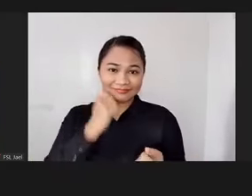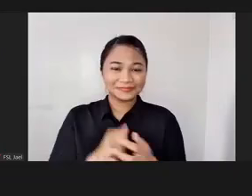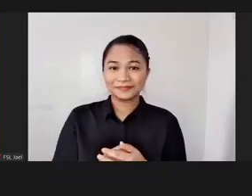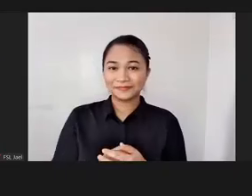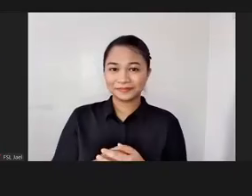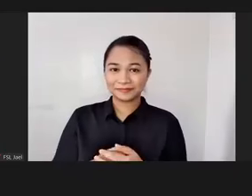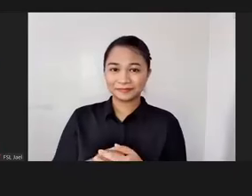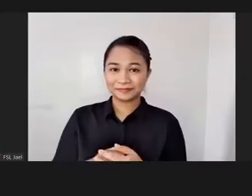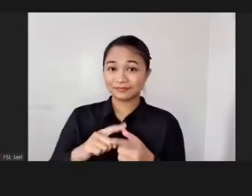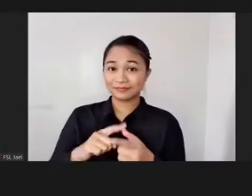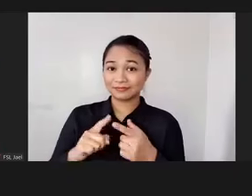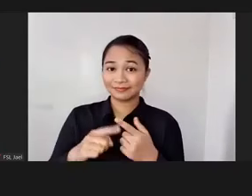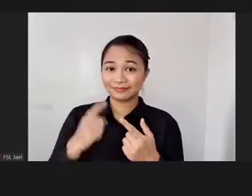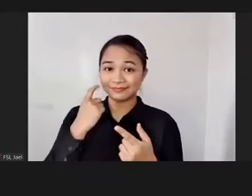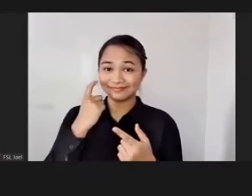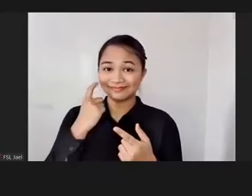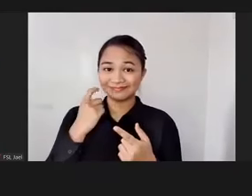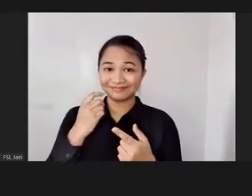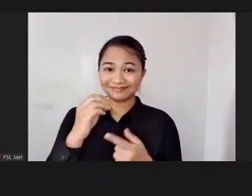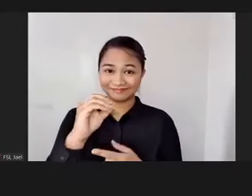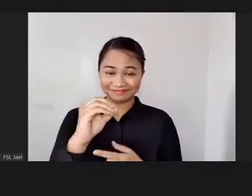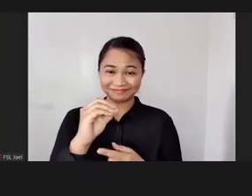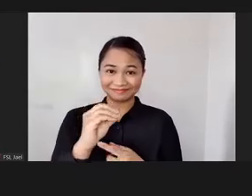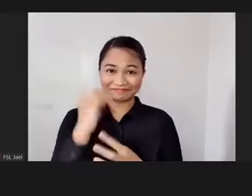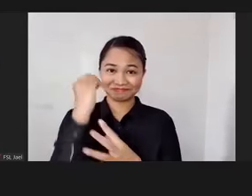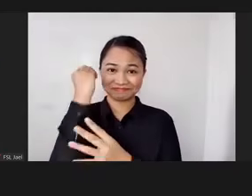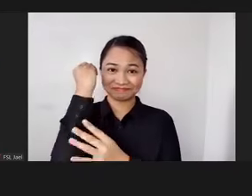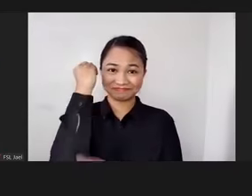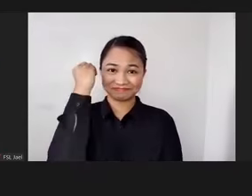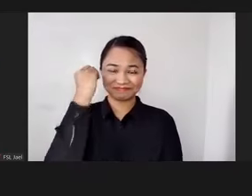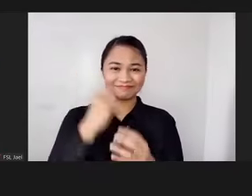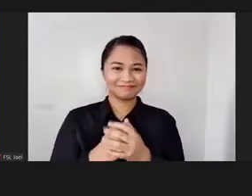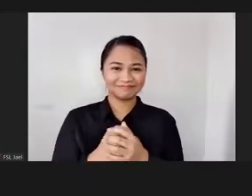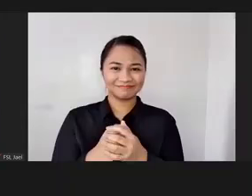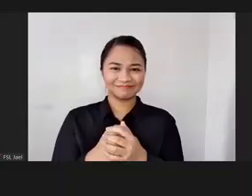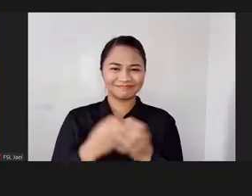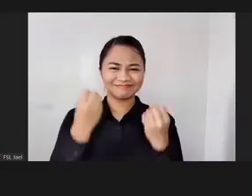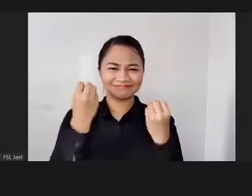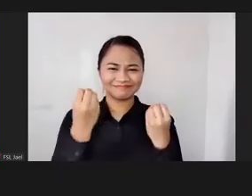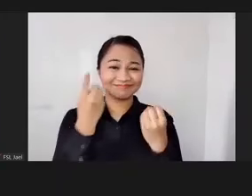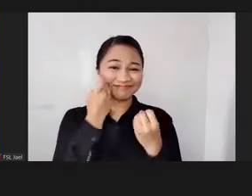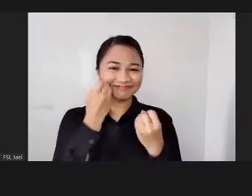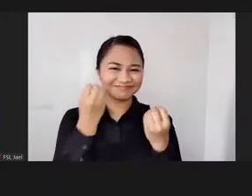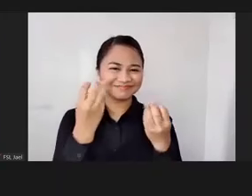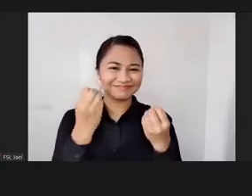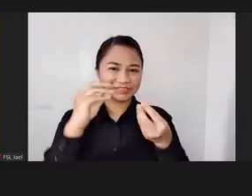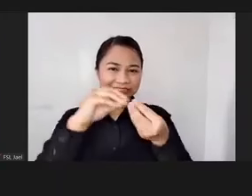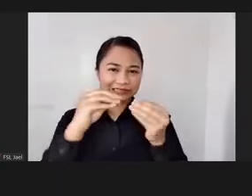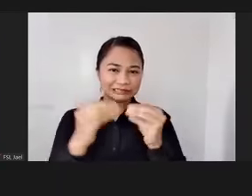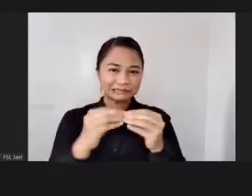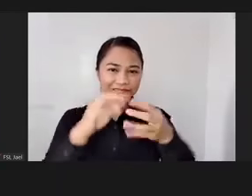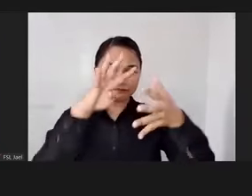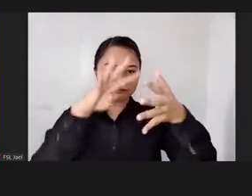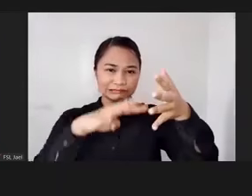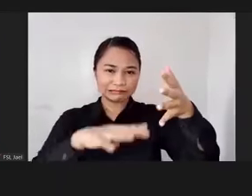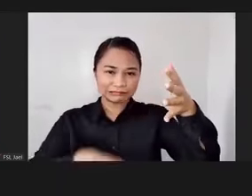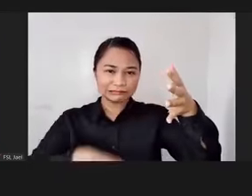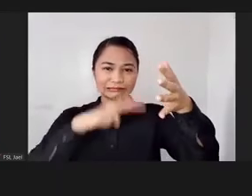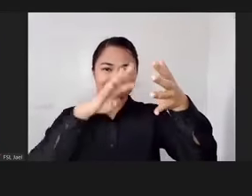see the emergency, you need the urgency to act and to do something about it. And I guess one